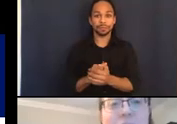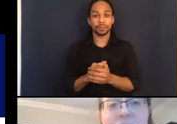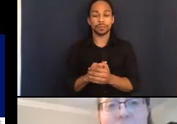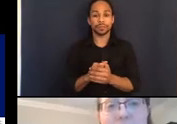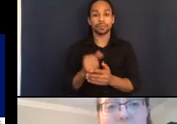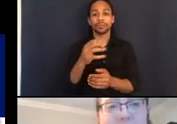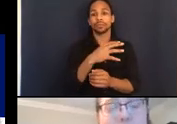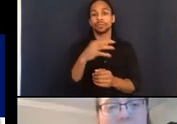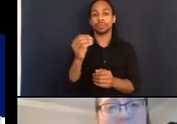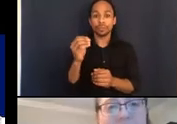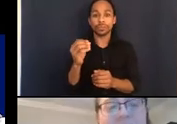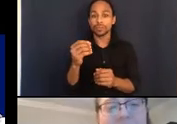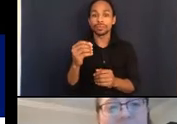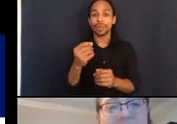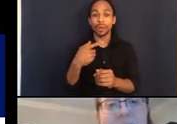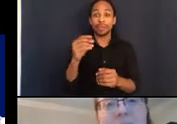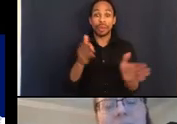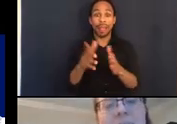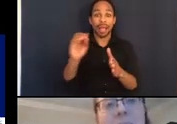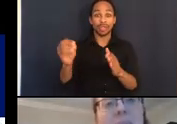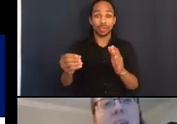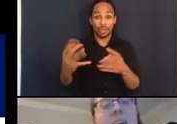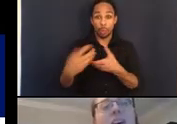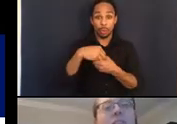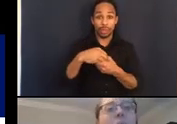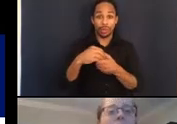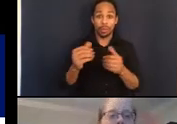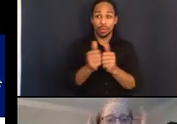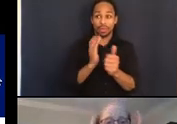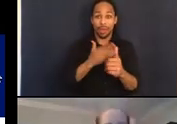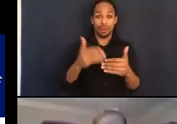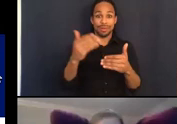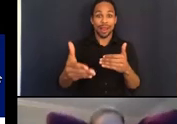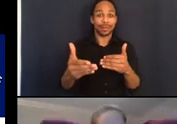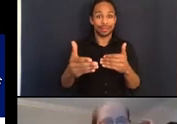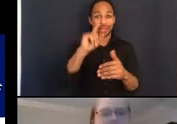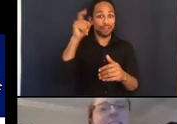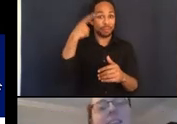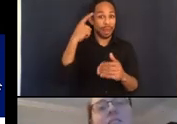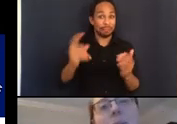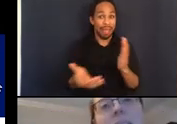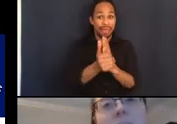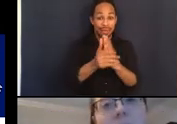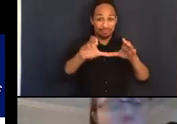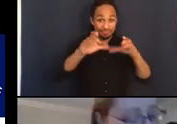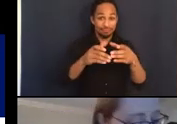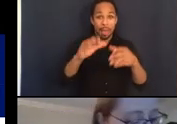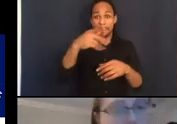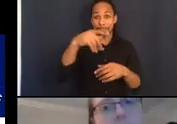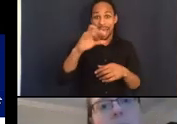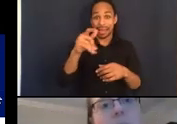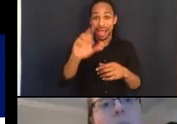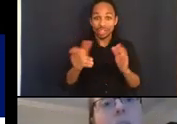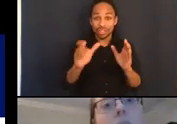have an update from even when I prepared these slides a few days ago. So on Friday, the CDC started releasing data by race